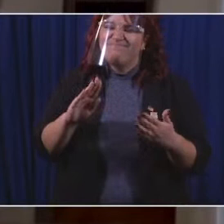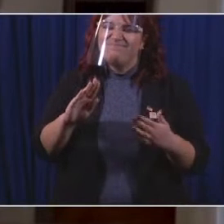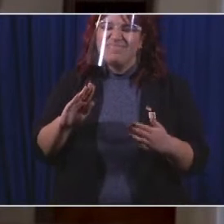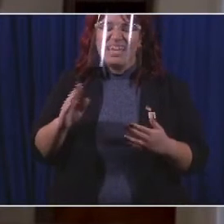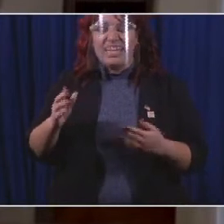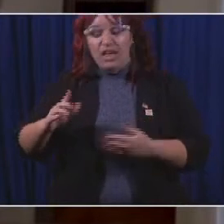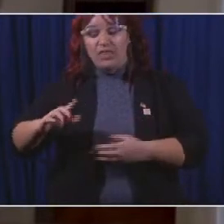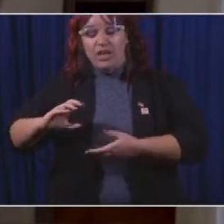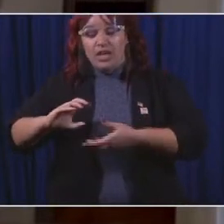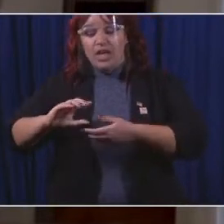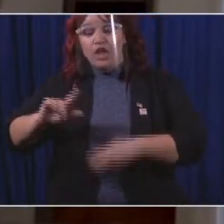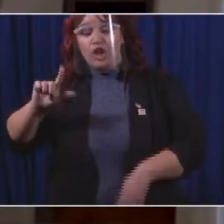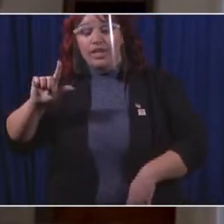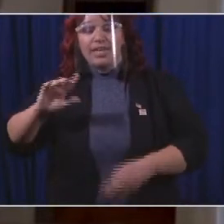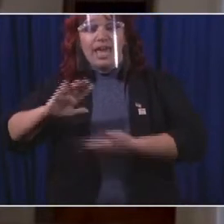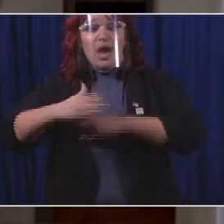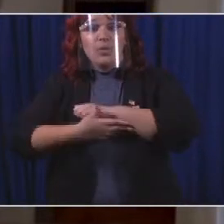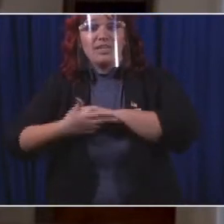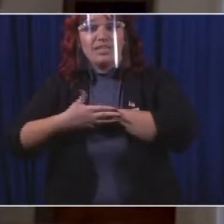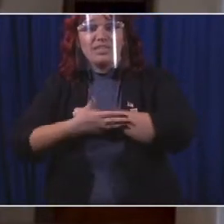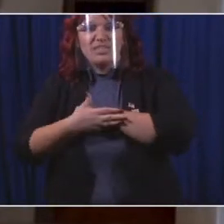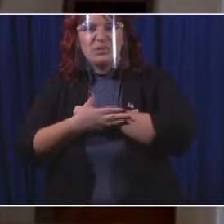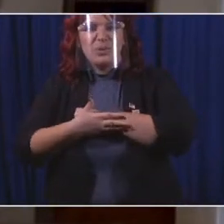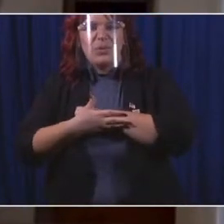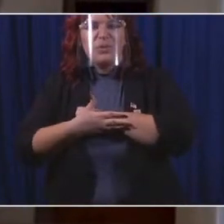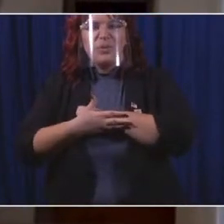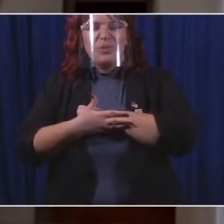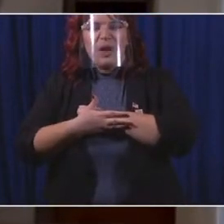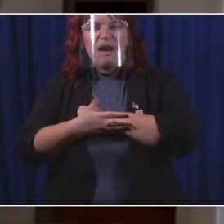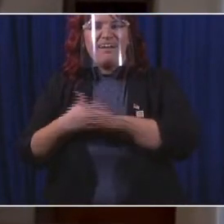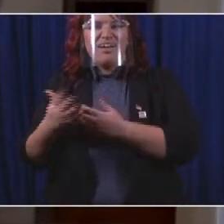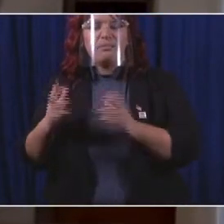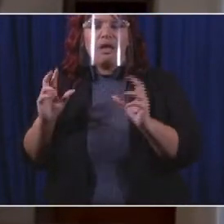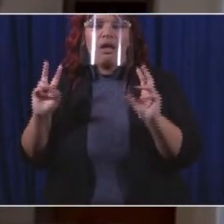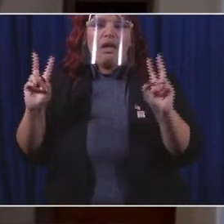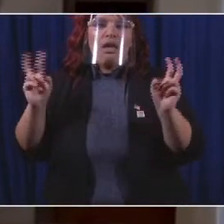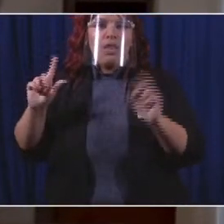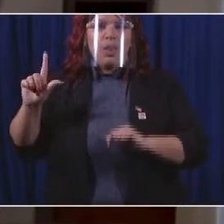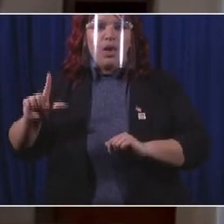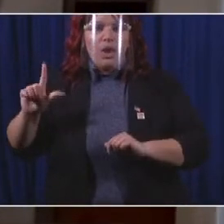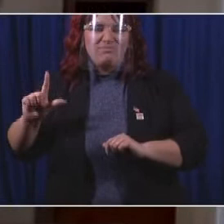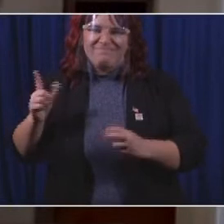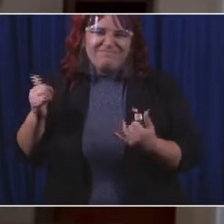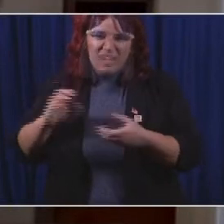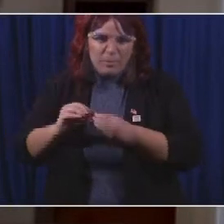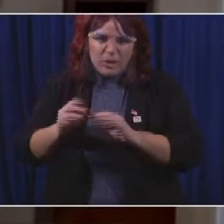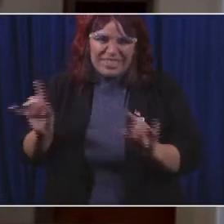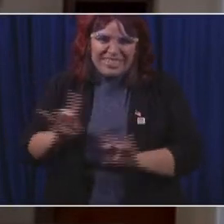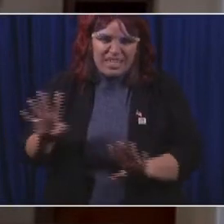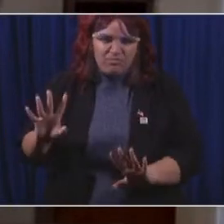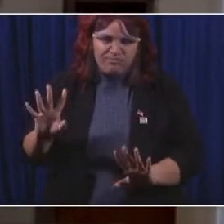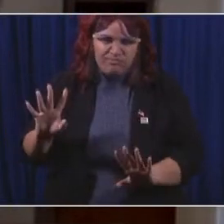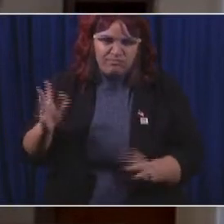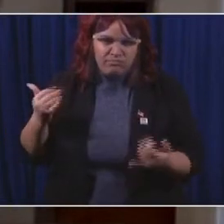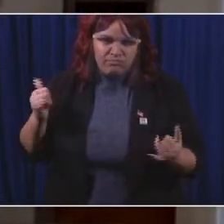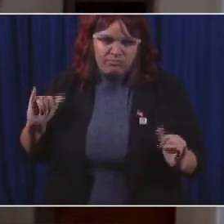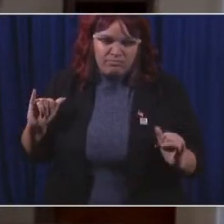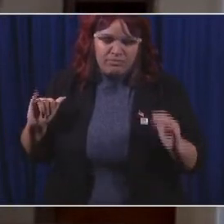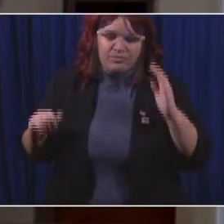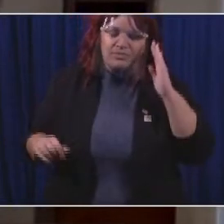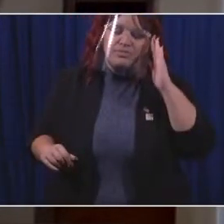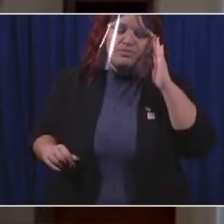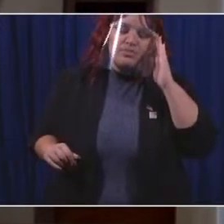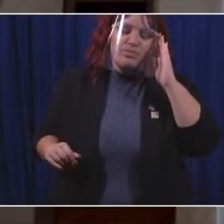level. As we have explained before, with 30 counties with a case rate above